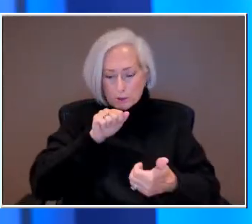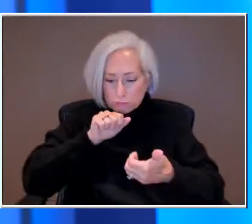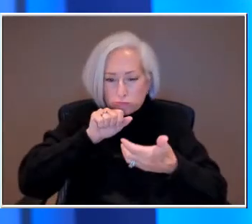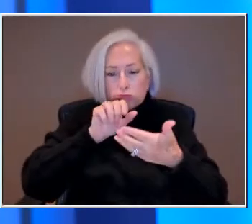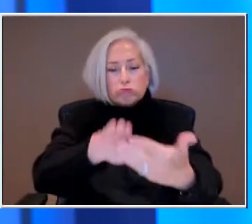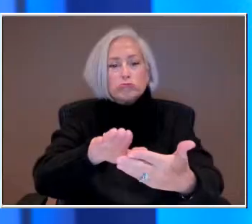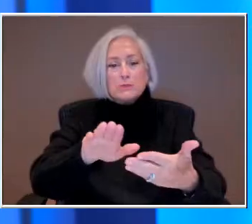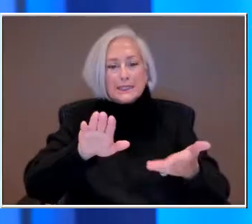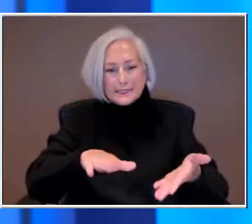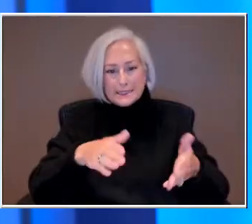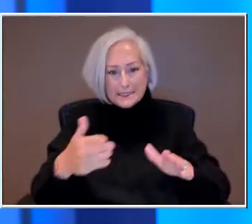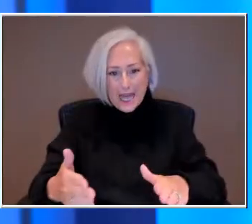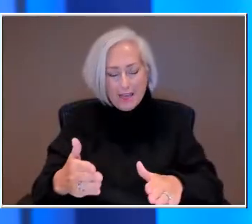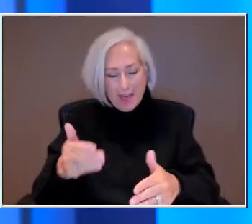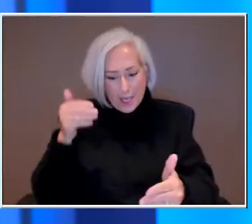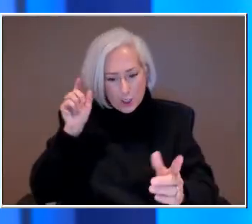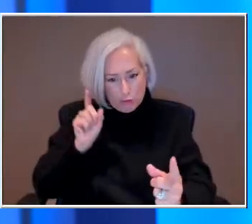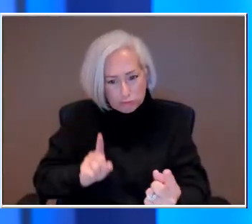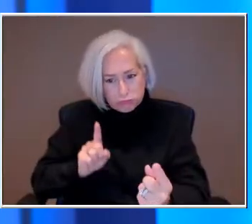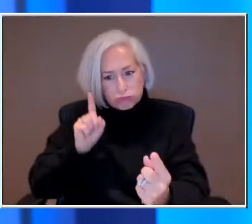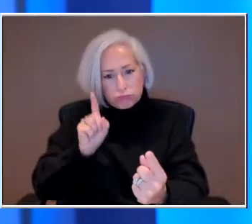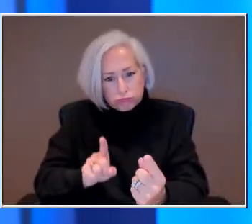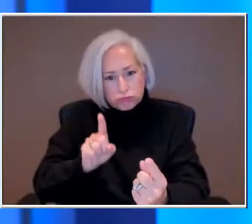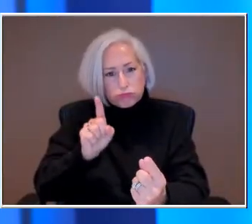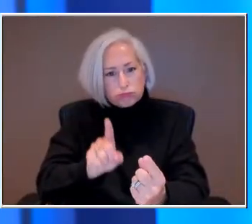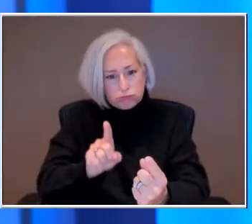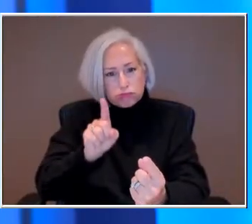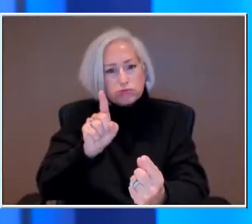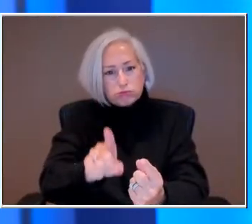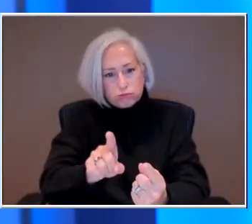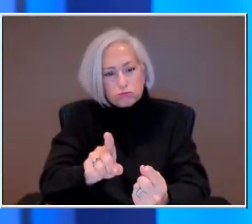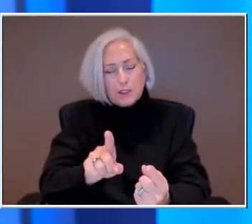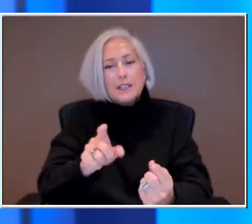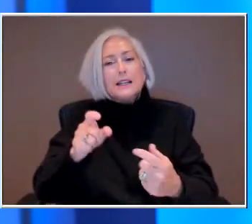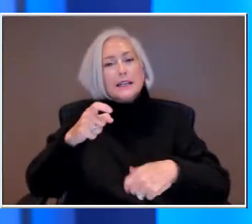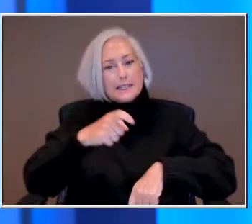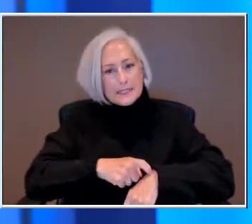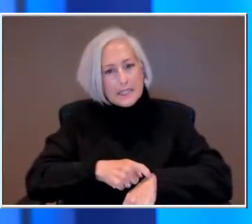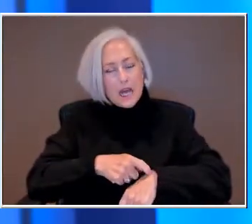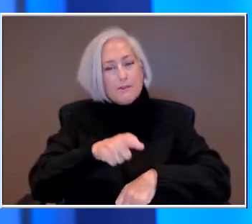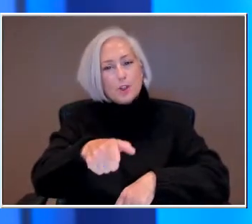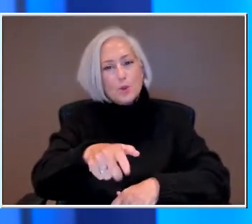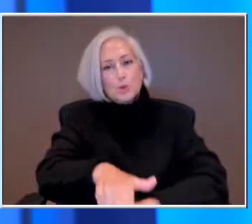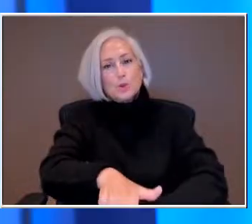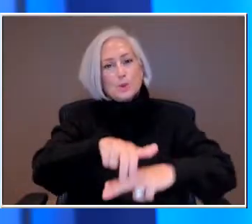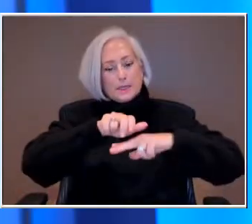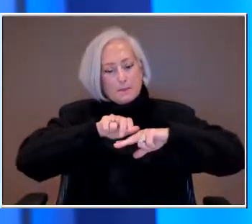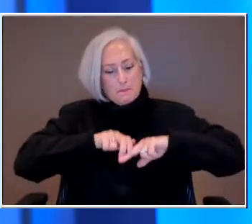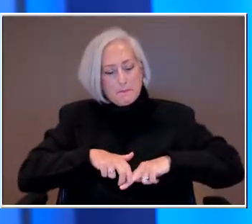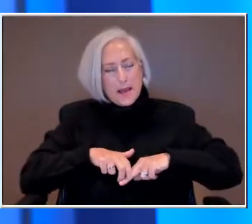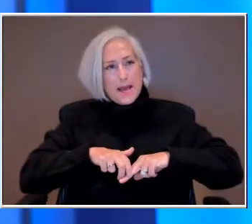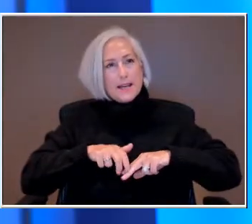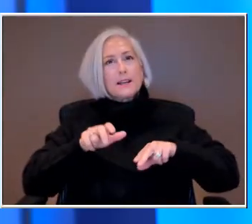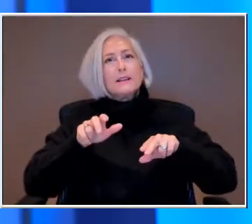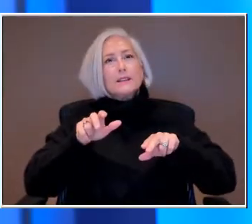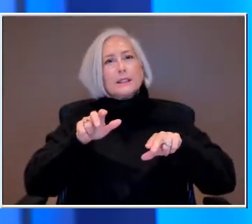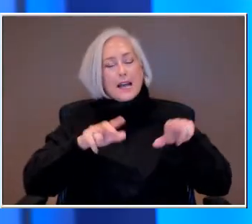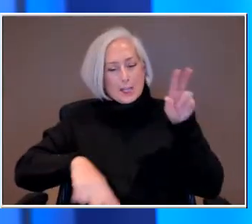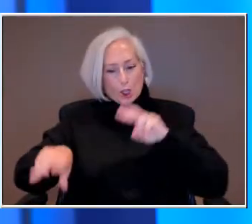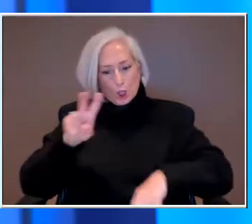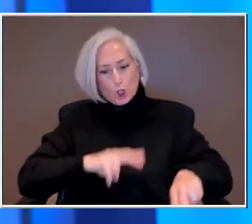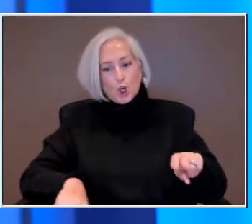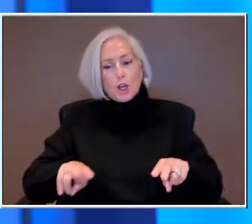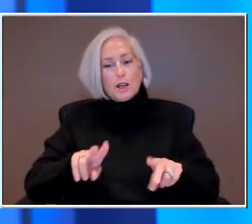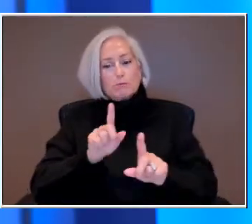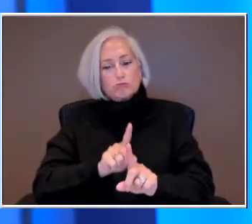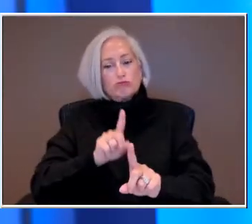it. And you have a time to kind of sit back and think about your life and what's really more important in